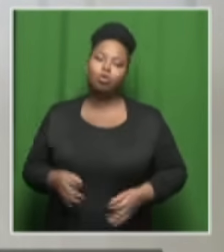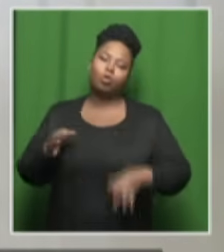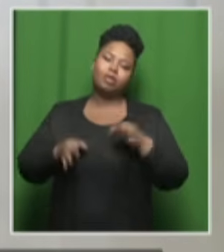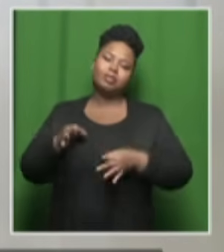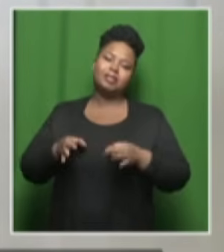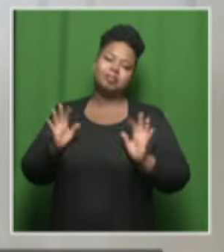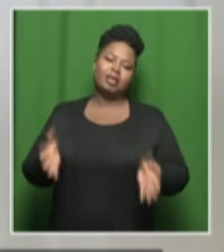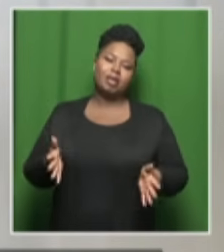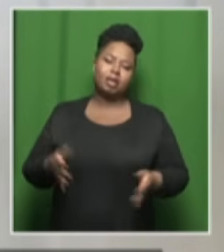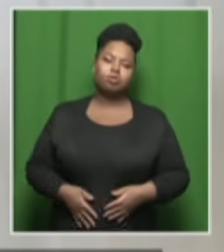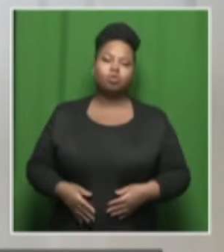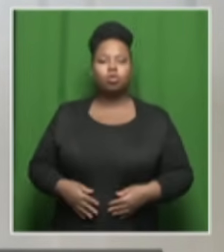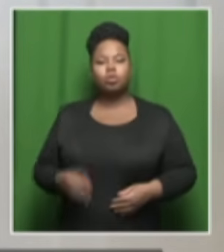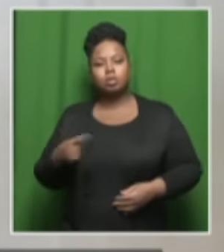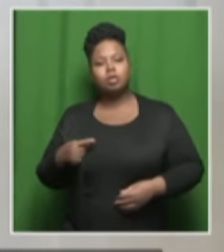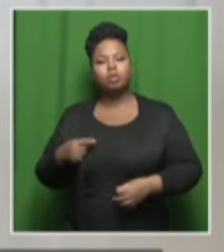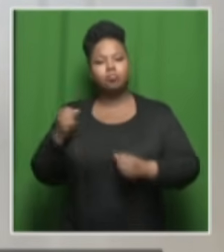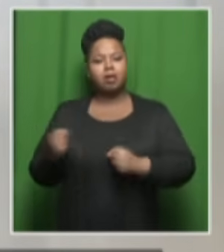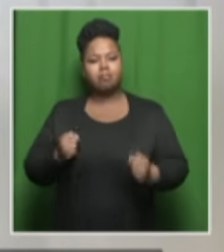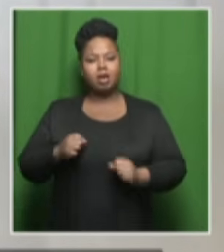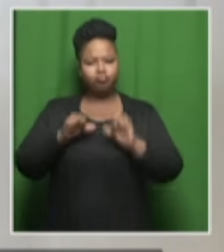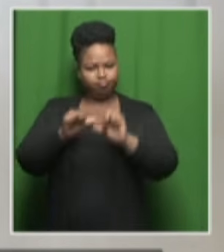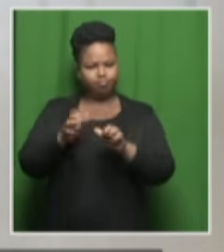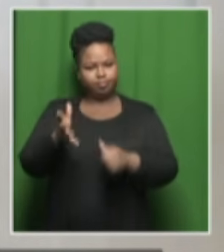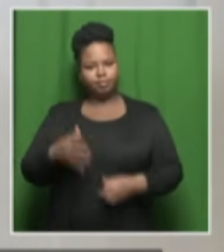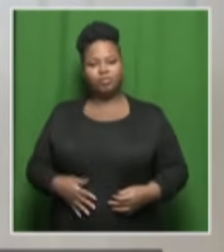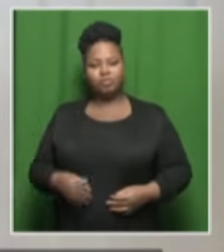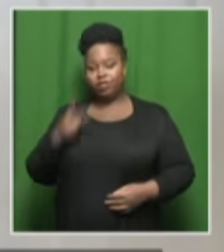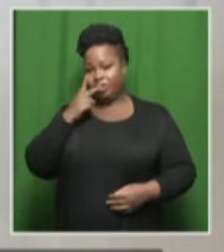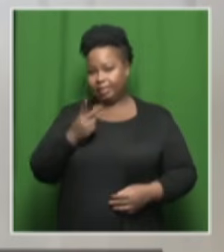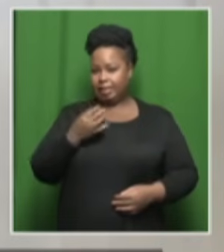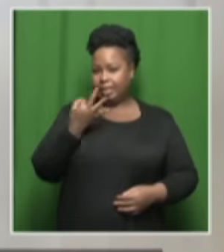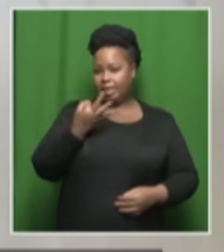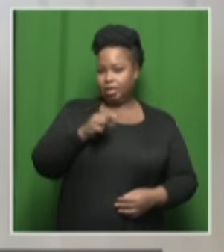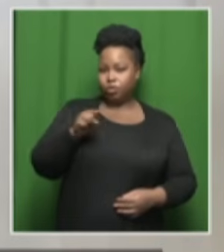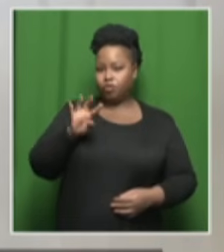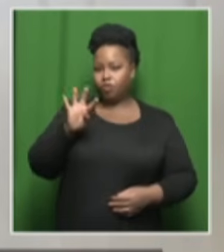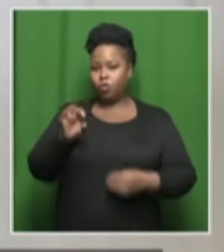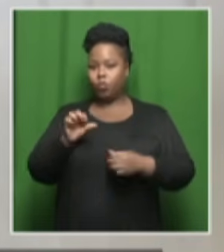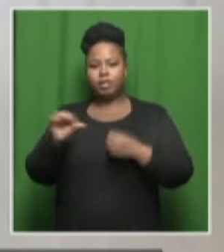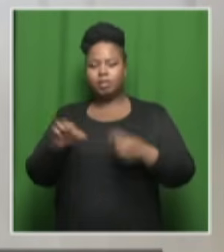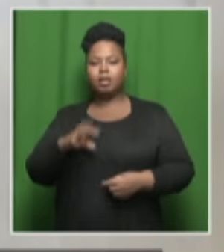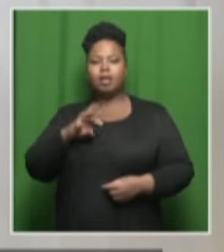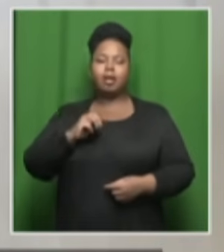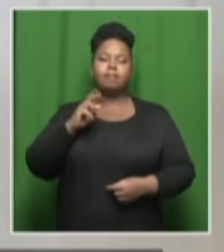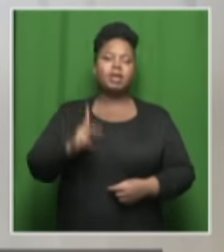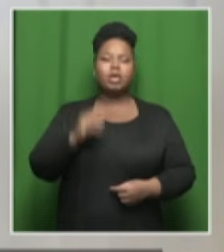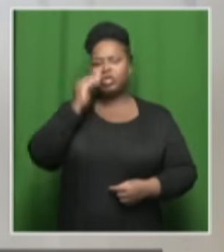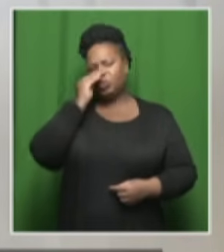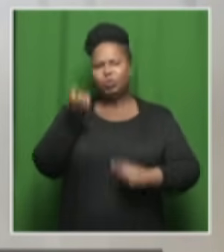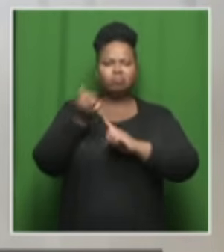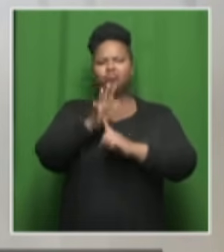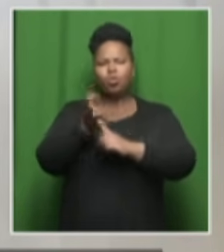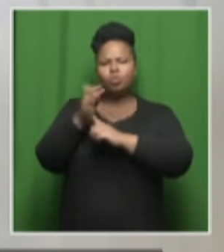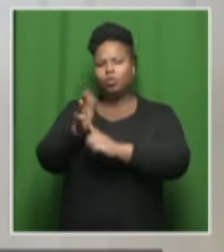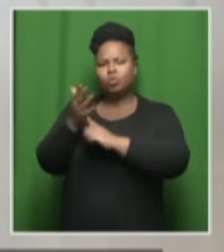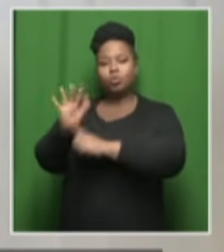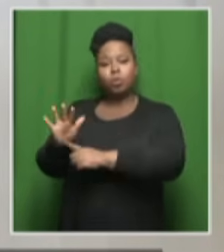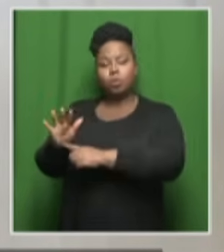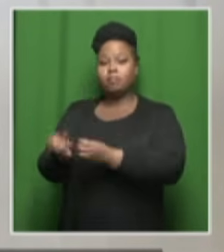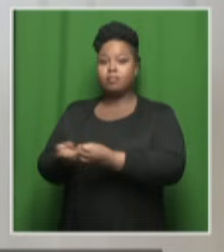politics, how is it that he's going to remain relevant? Now, if you look at the past 3 to 4 weeks, the name of the MKM party has been in the news, I think, in